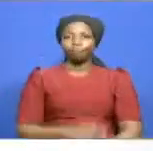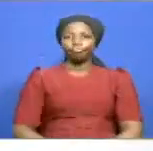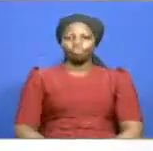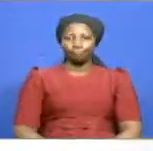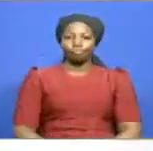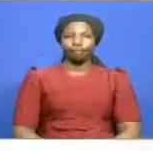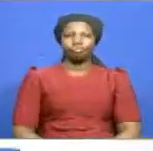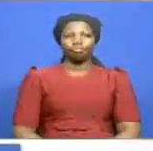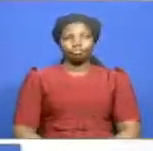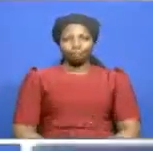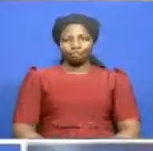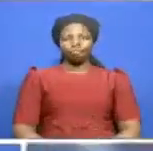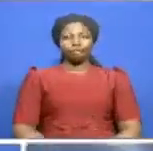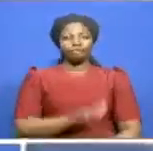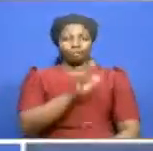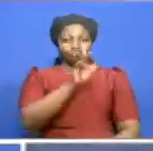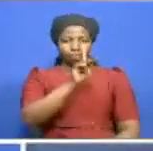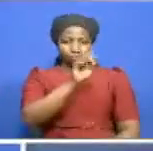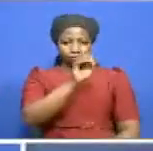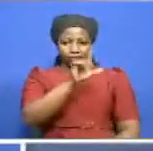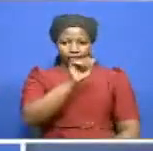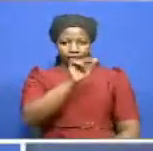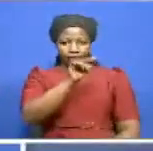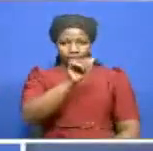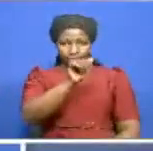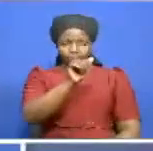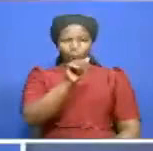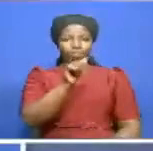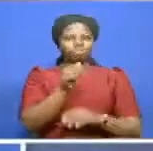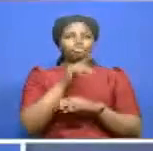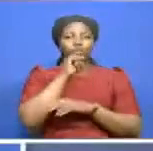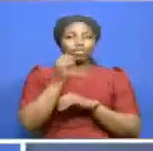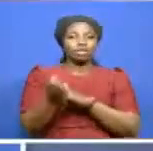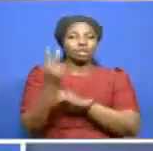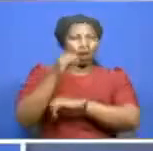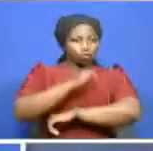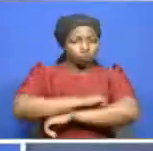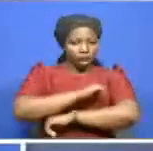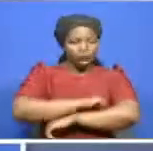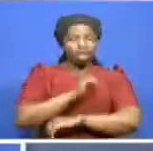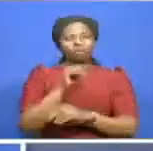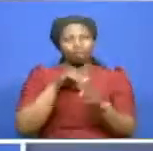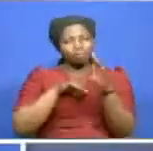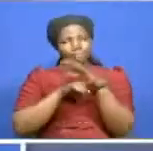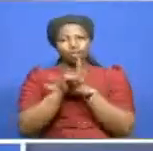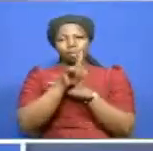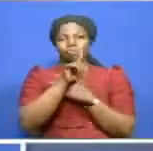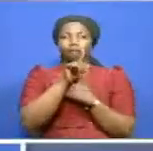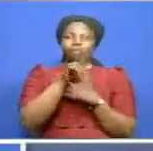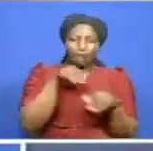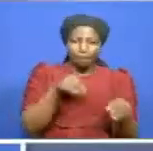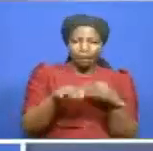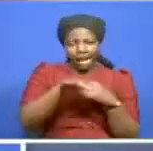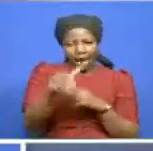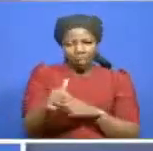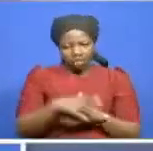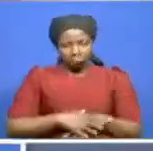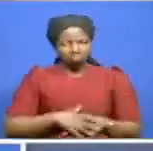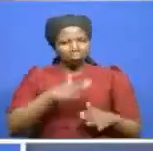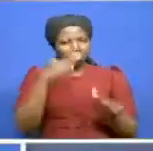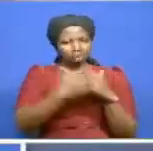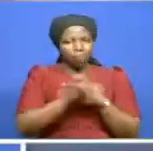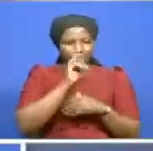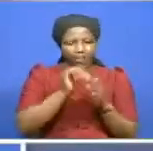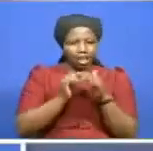Now, learning at Kolanya Boys High School in Teso North, Busia County, has suffered a major setback after 52 students, 6 teachers and 2